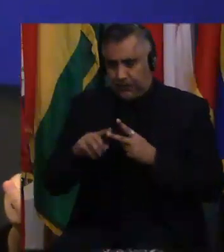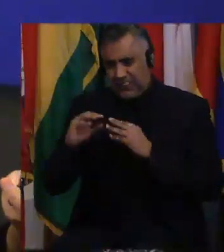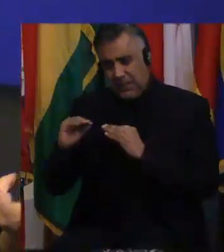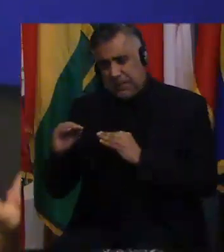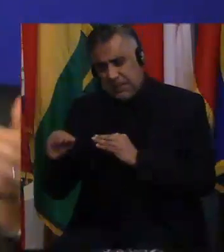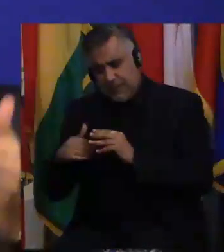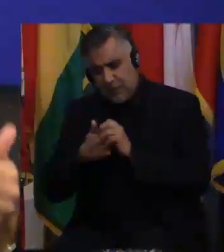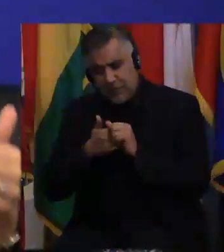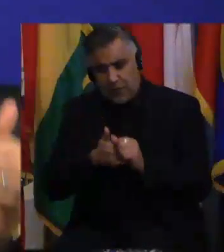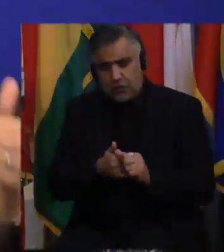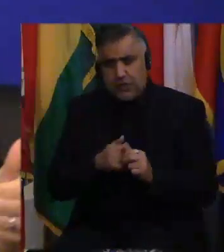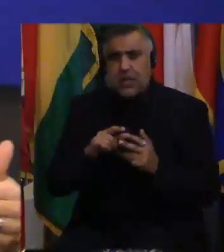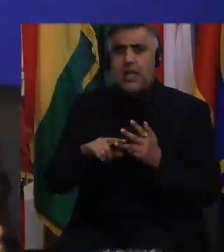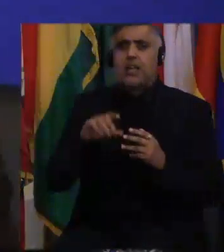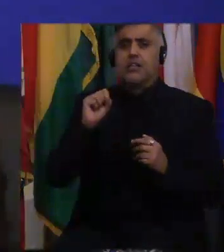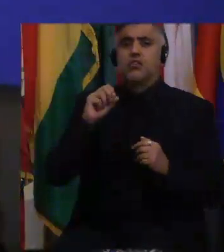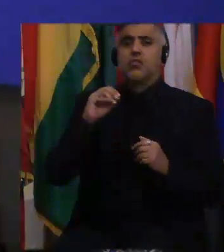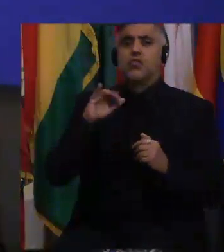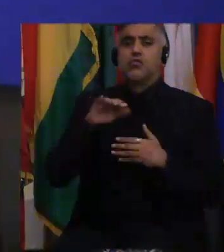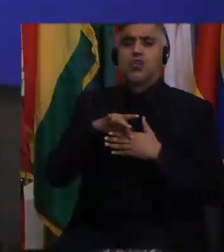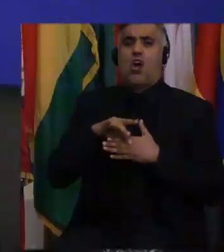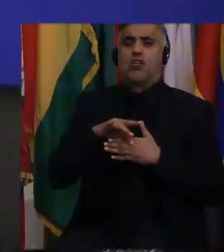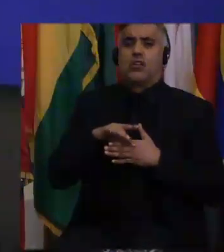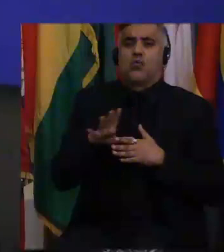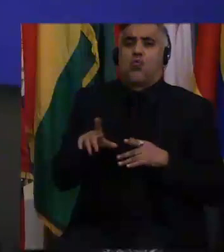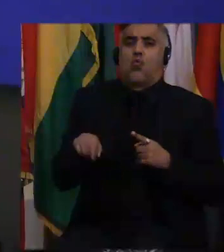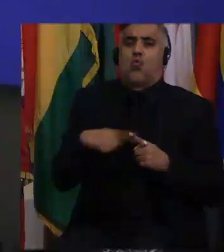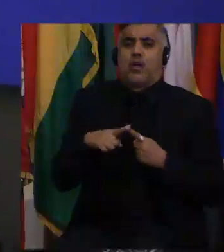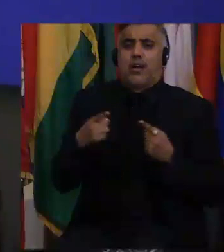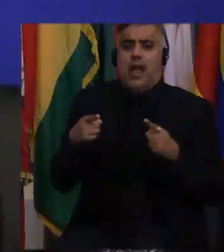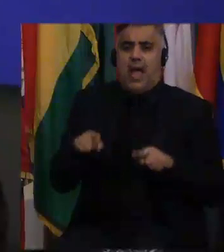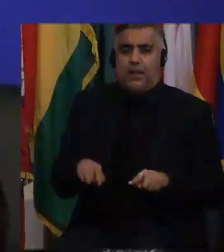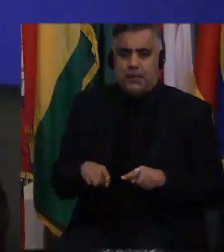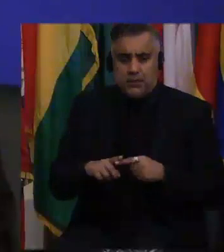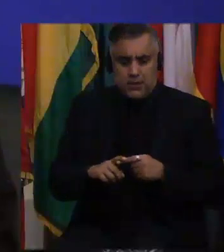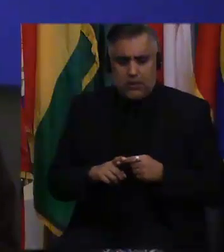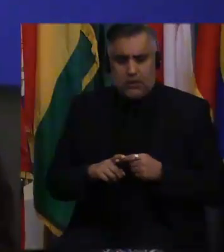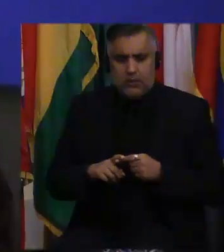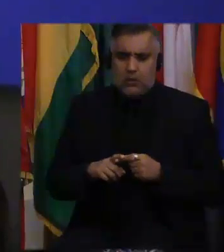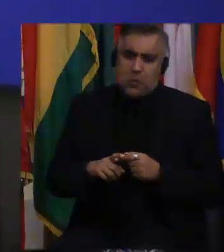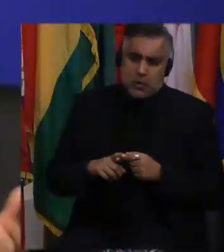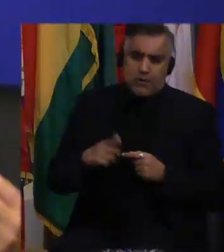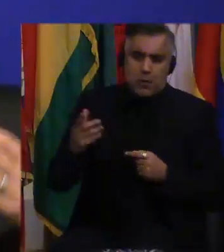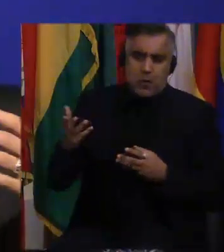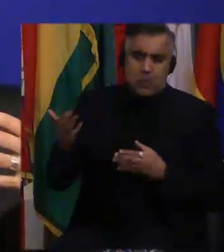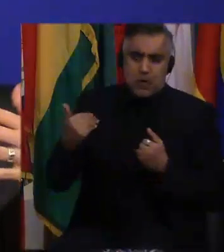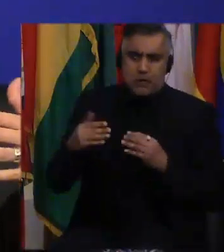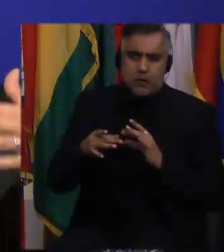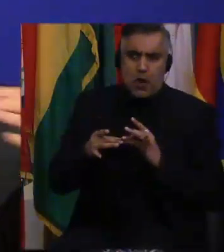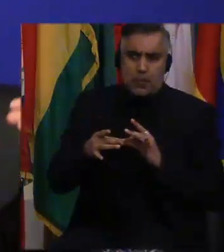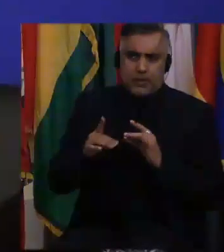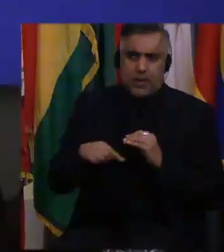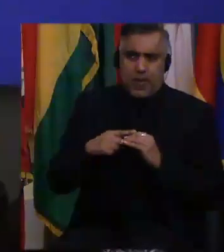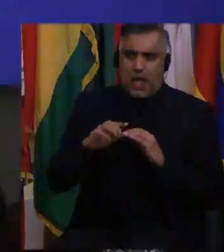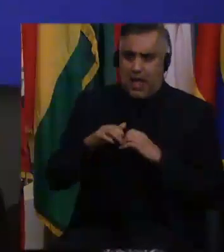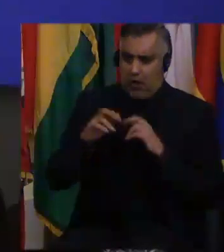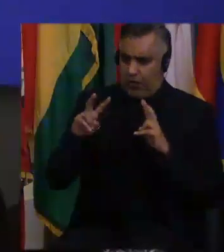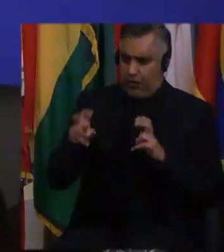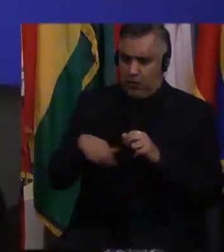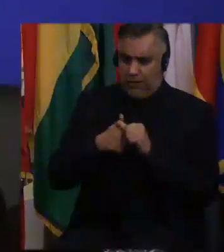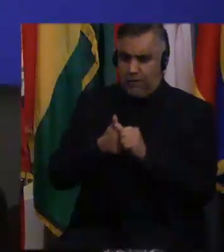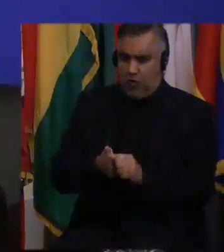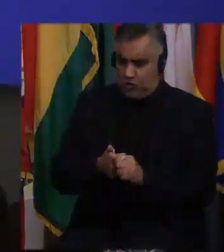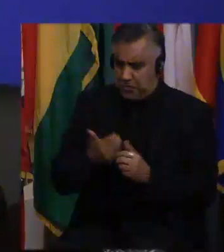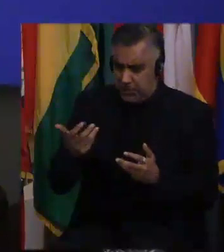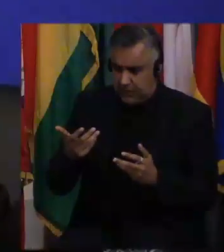for enforcement, and the social context within which that happens. And I wonder if maybe you want to provide a few comments about how that issue of